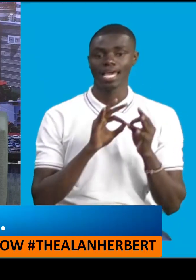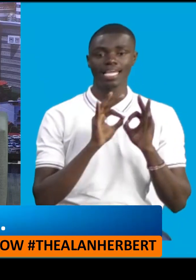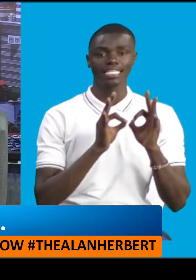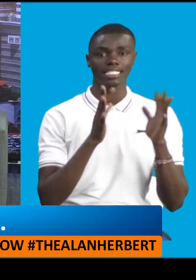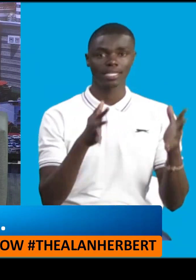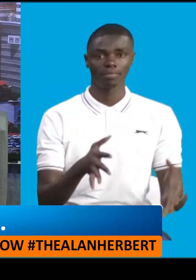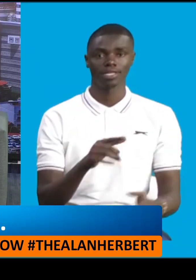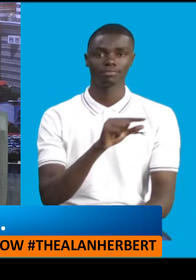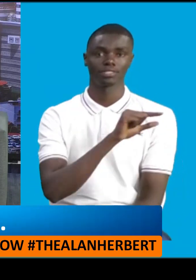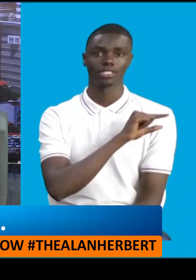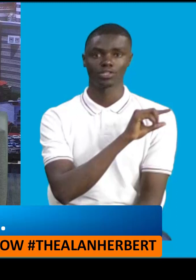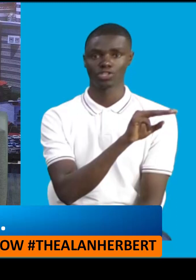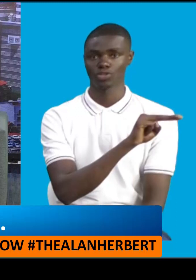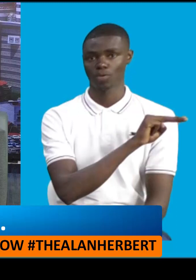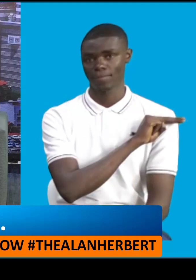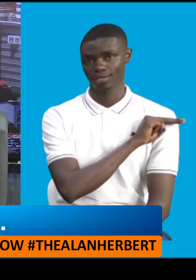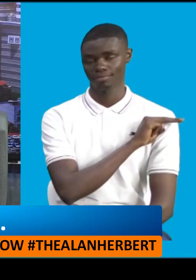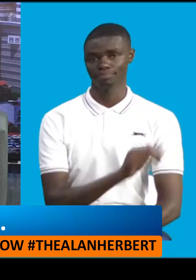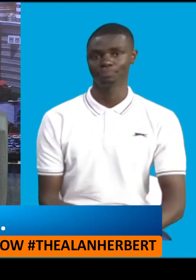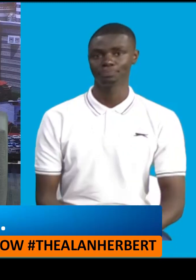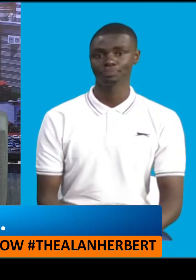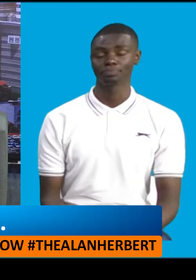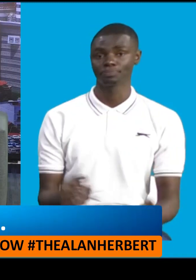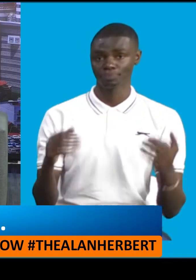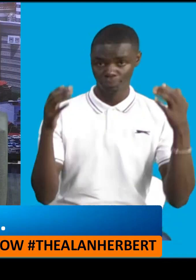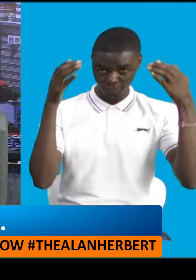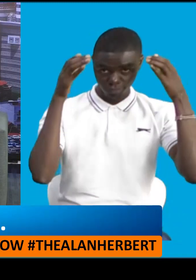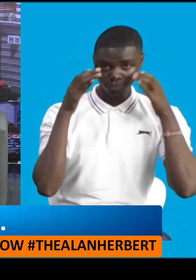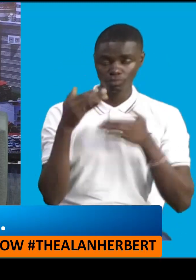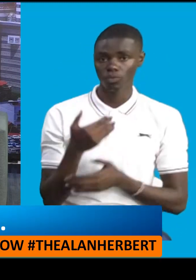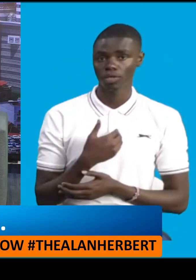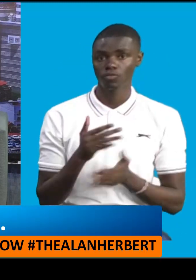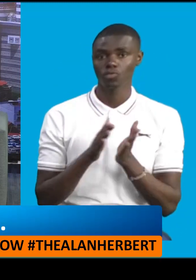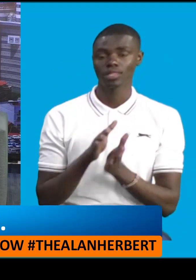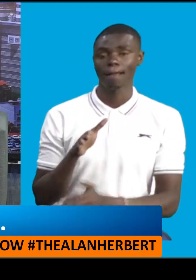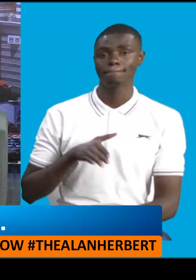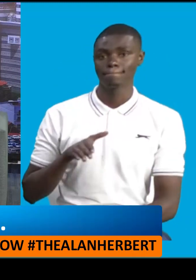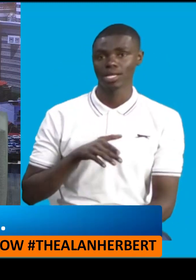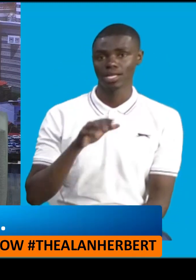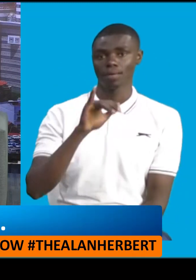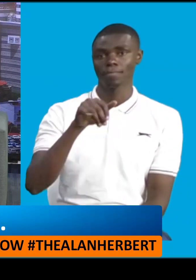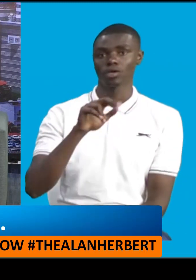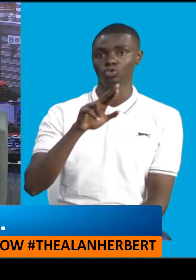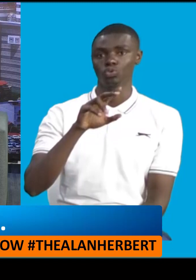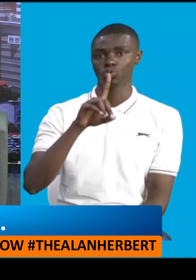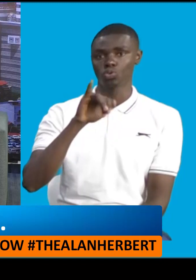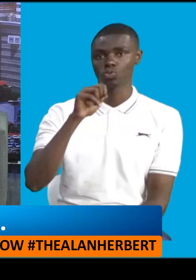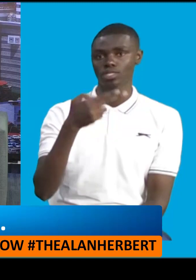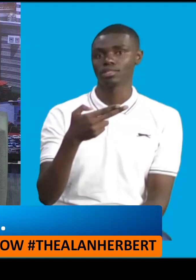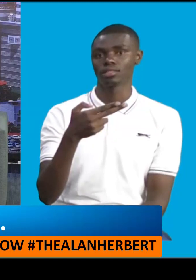Hubbard, and sign language interpreter is Gideon Minor. In studio, we are with Madame Judith